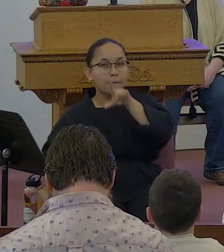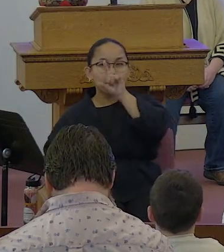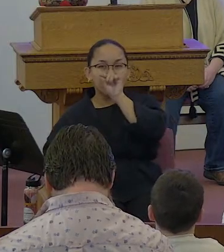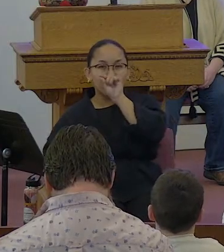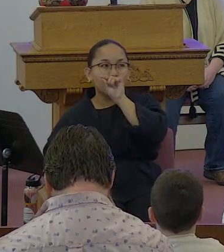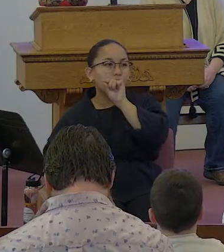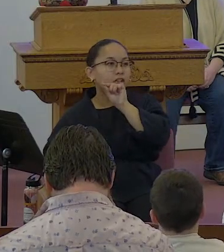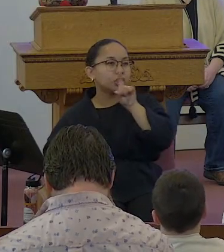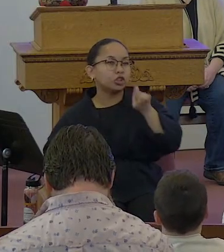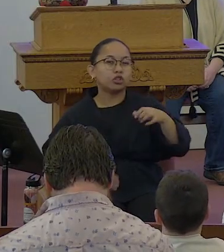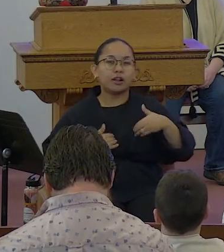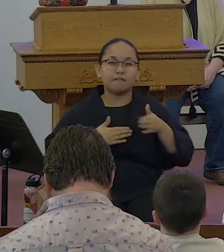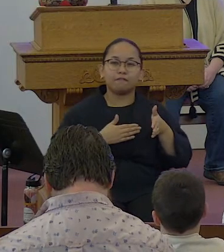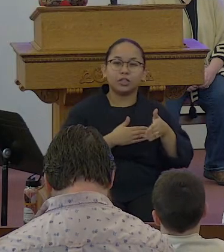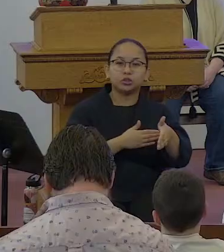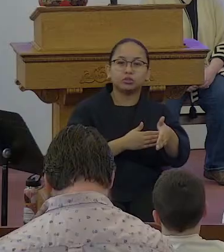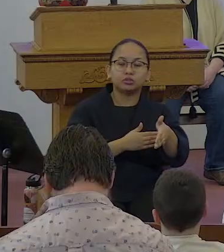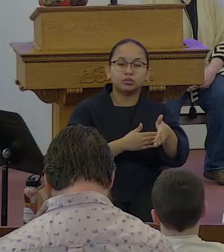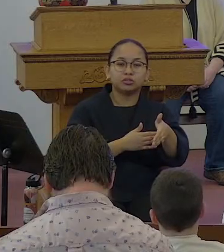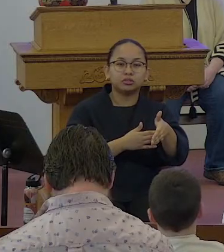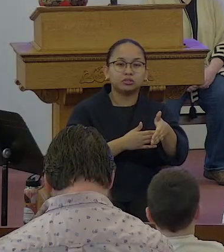have some fish.